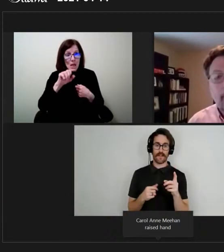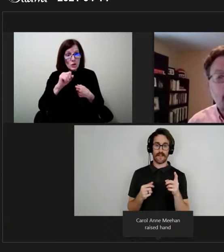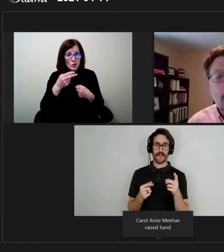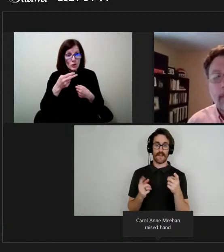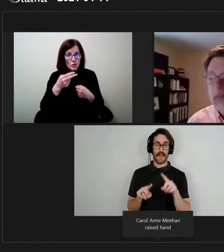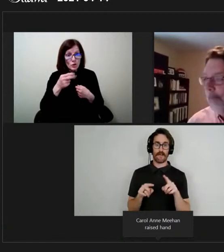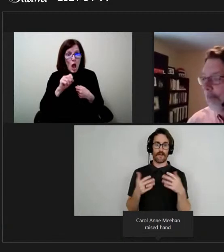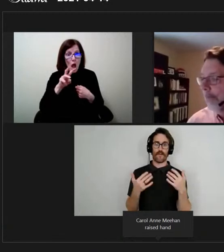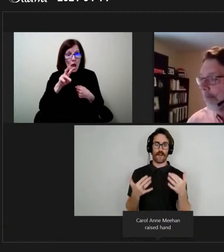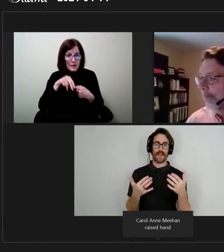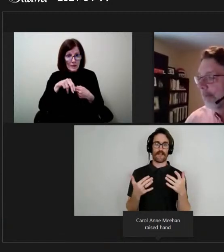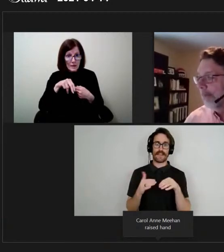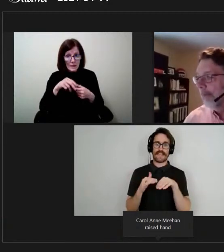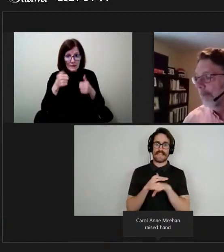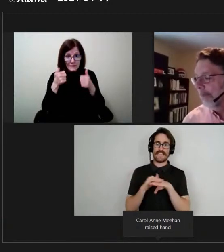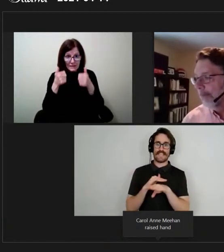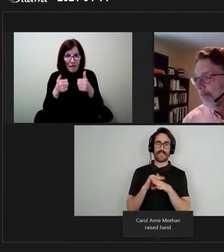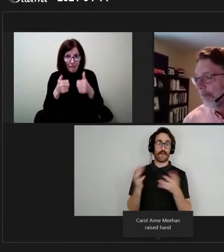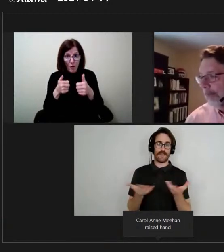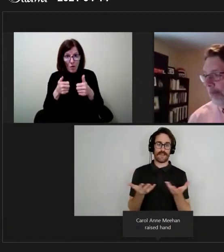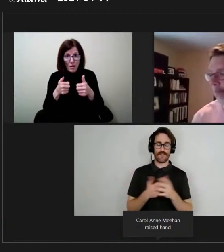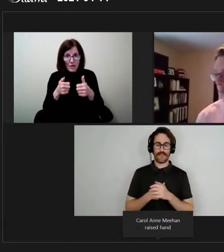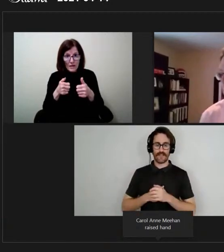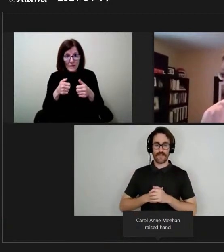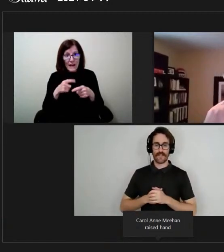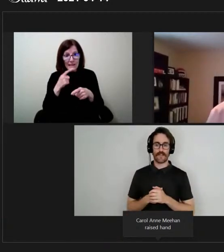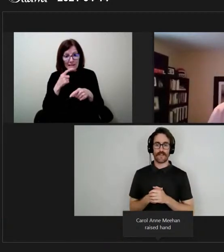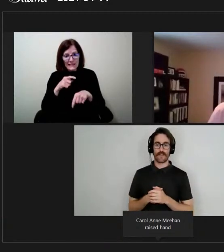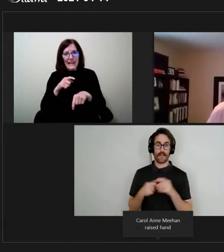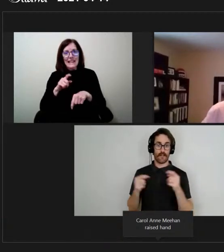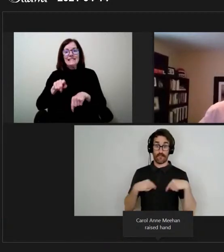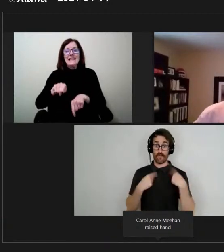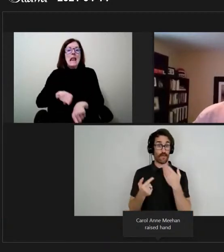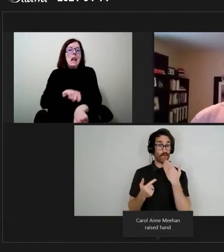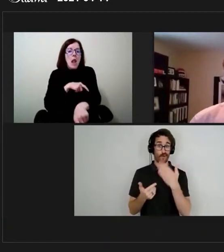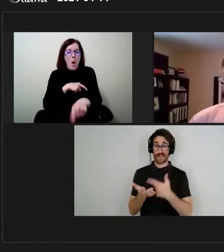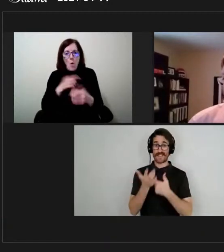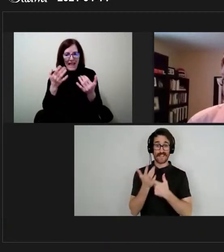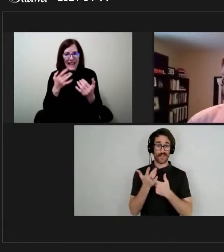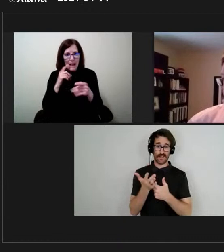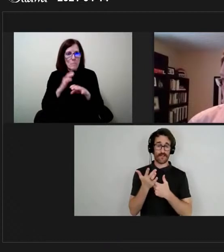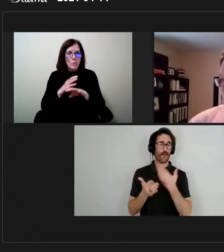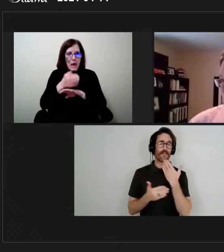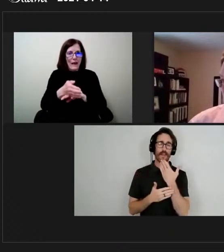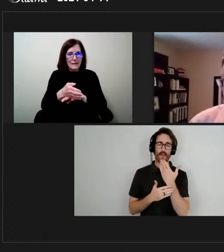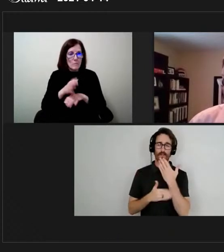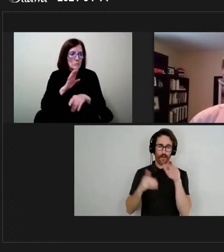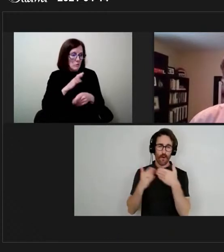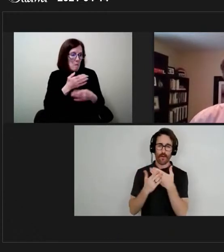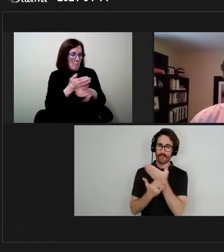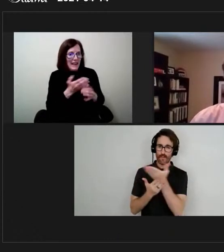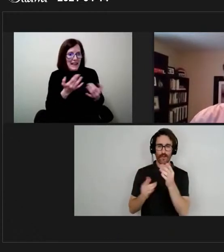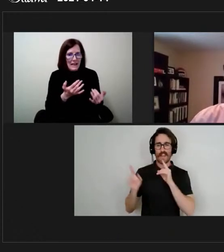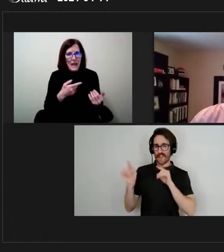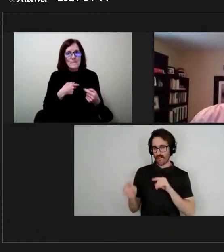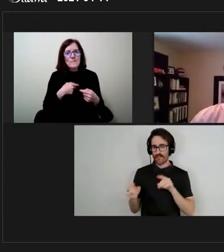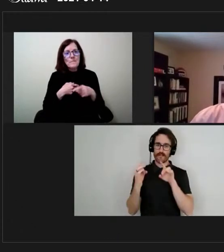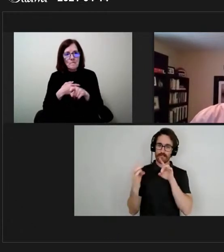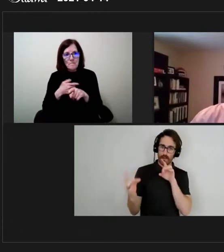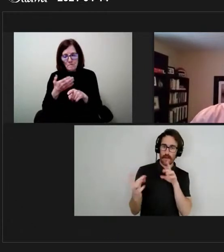letting me in, so I'm here. I'm here, Chair. It's been a good discussion. Thanks for all the answers and